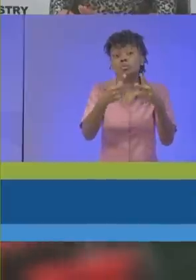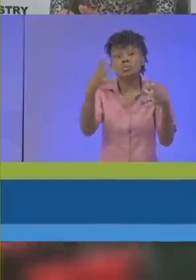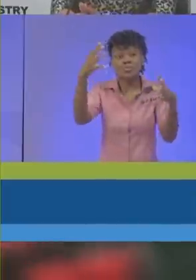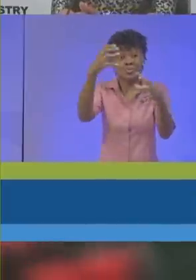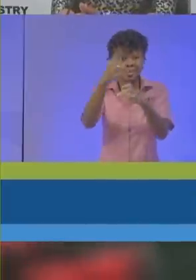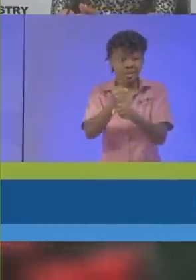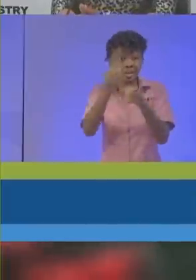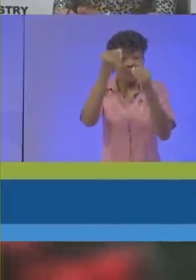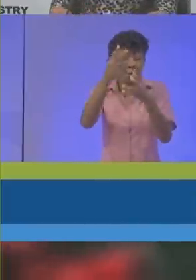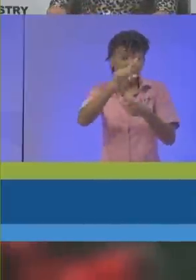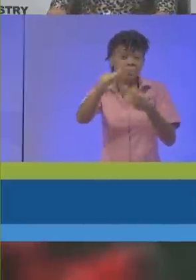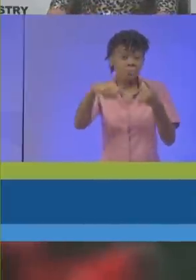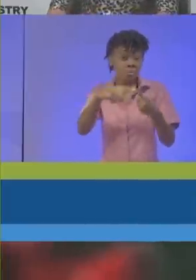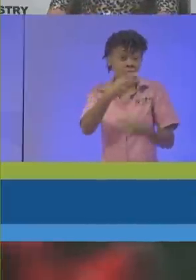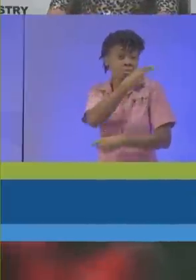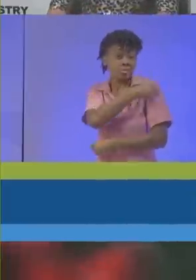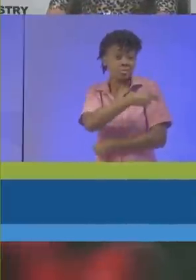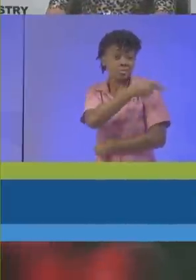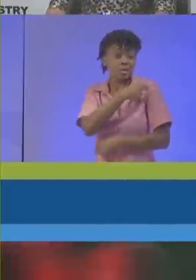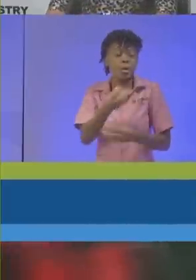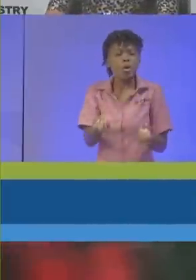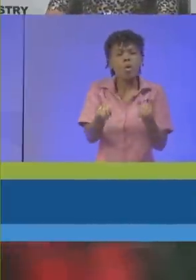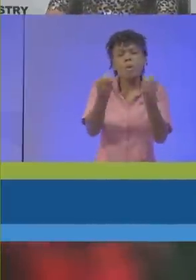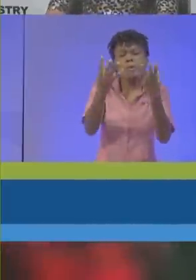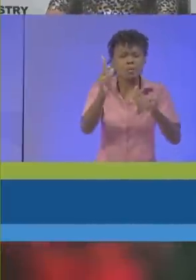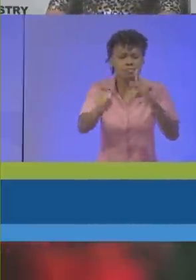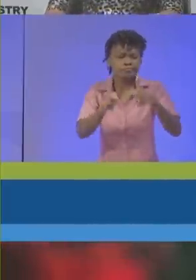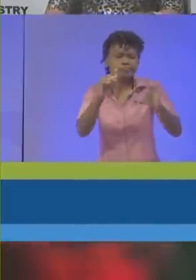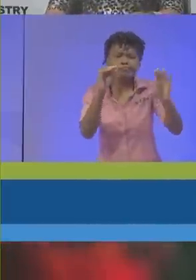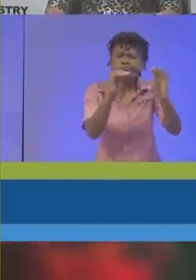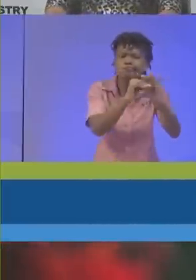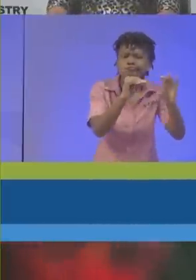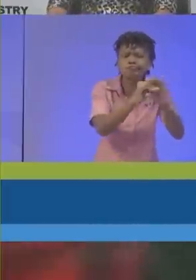occupancy and the number of patients in this system.